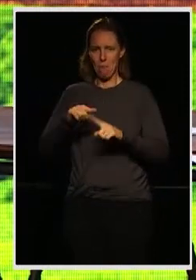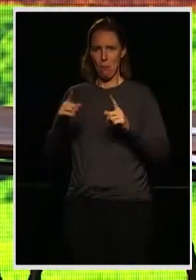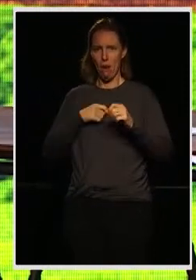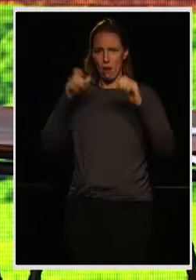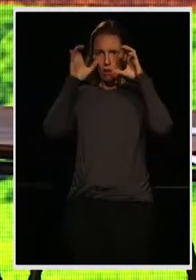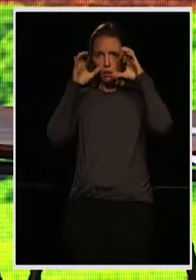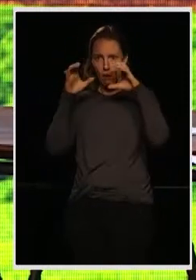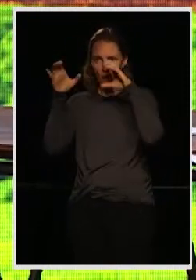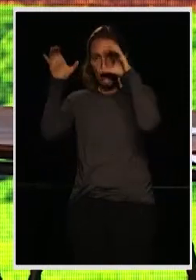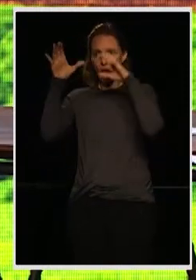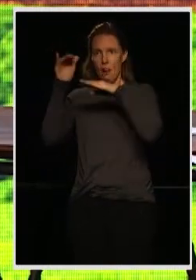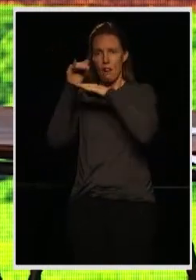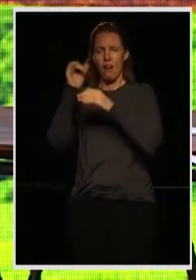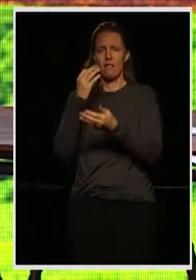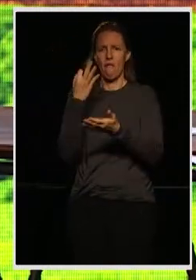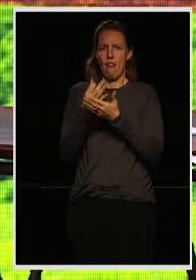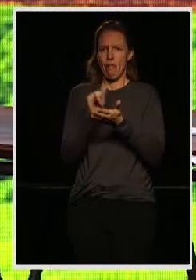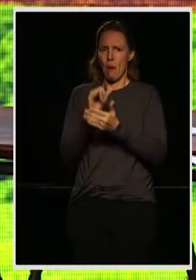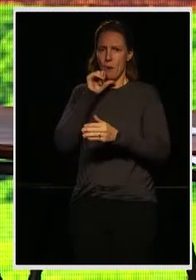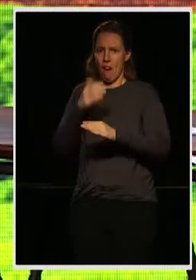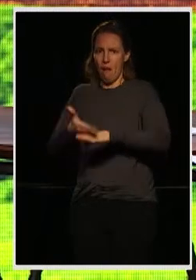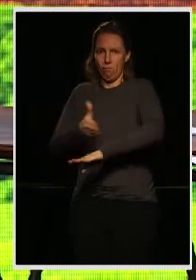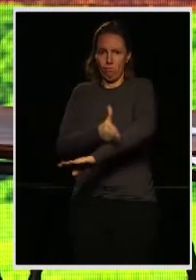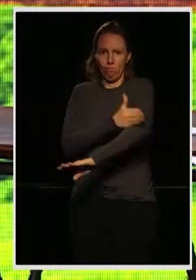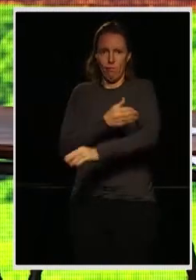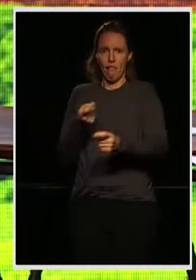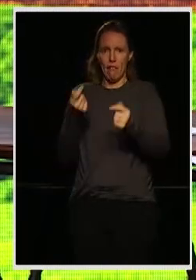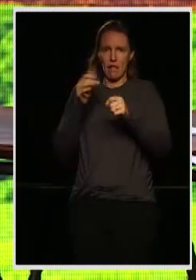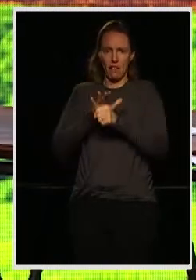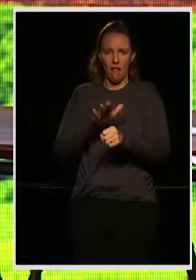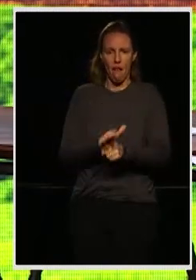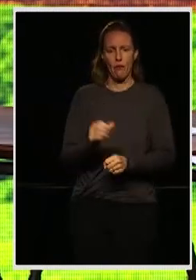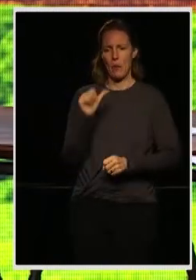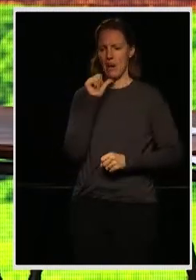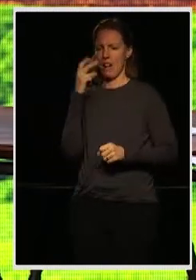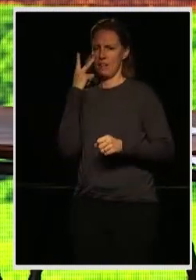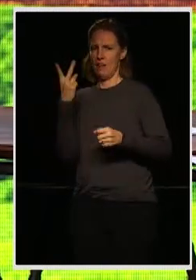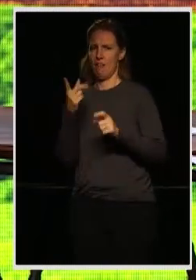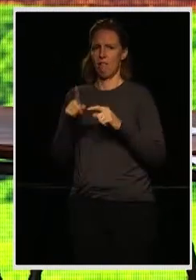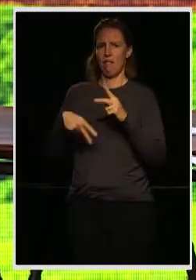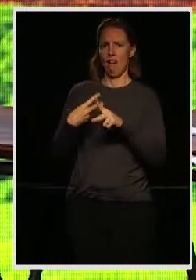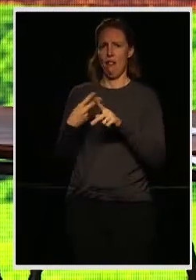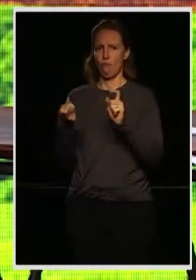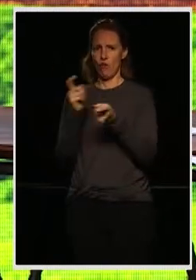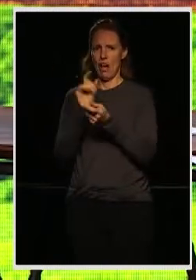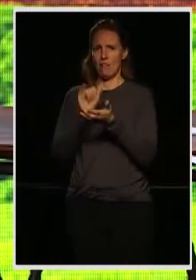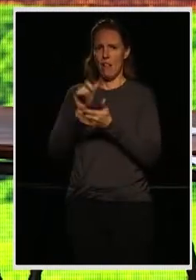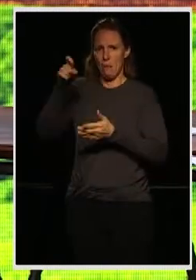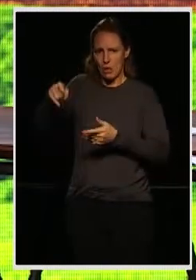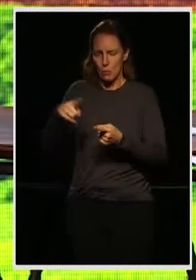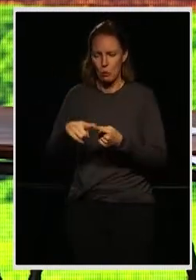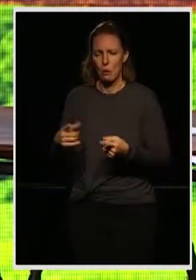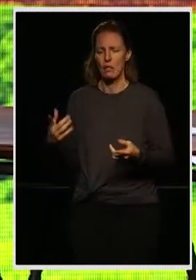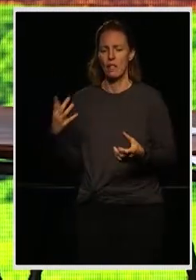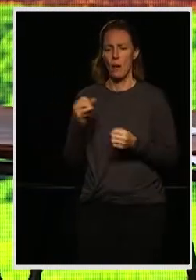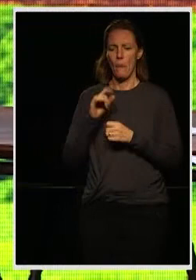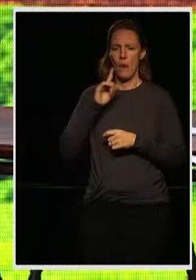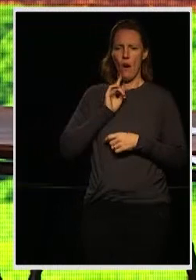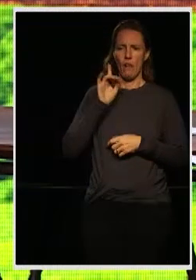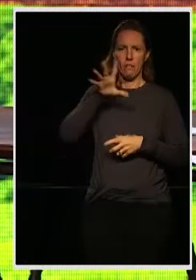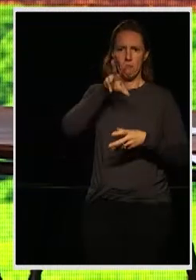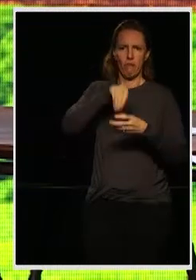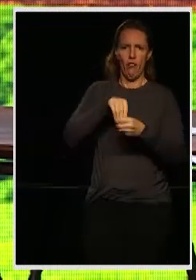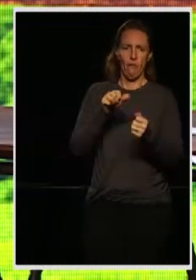night is the fact we're not making progress fast enough. We're not seeing the kind of change we need to see. So we all need to play a role in